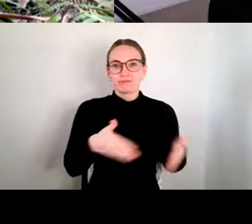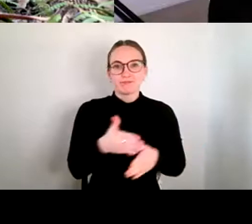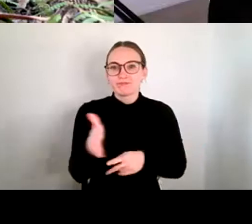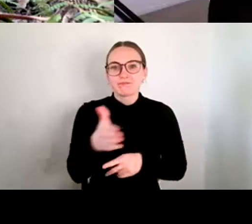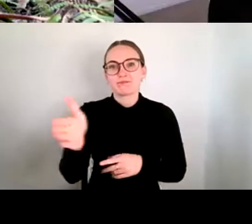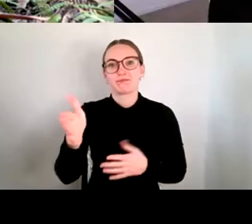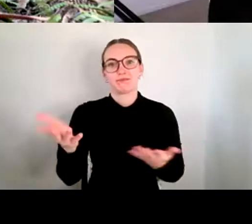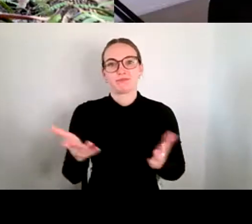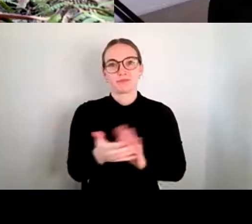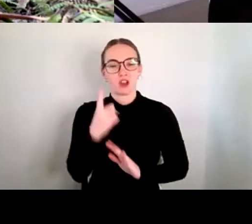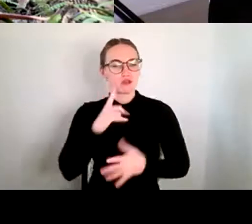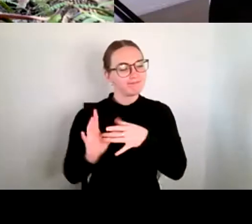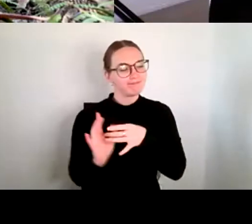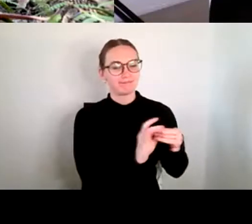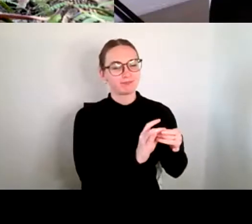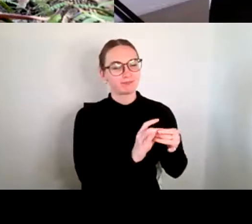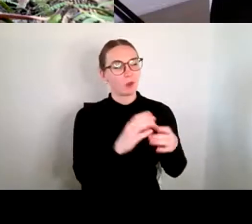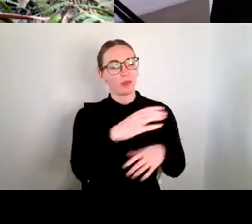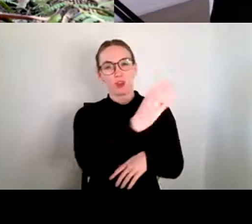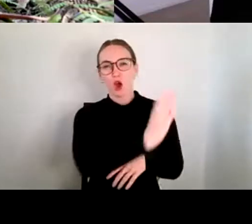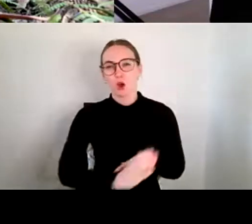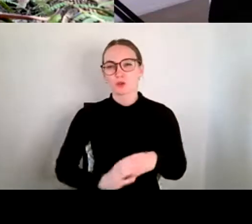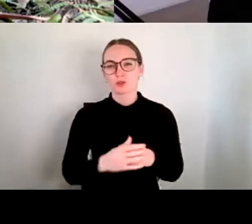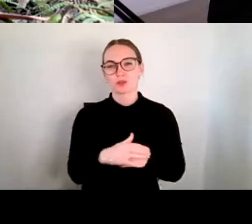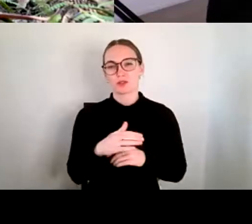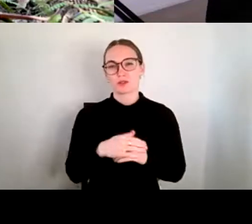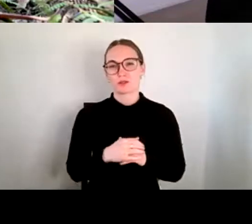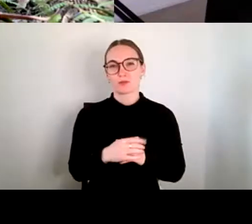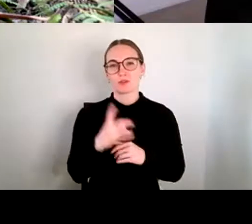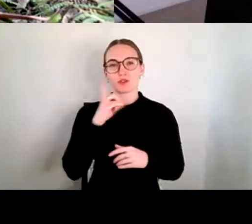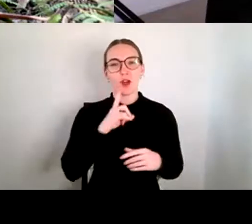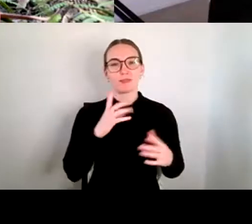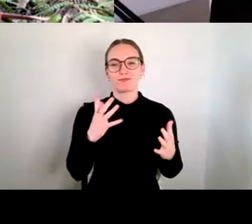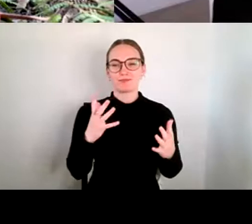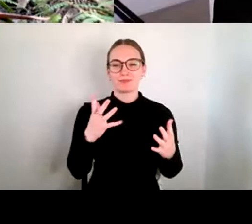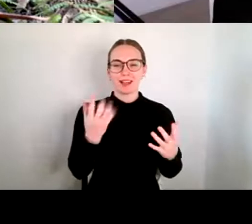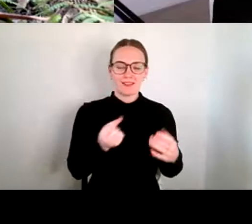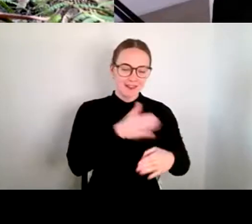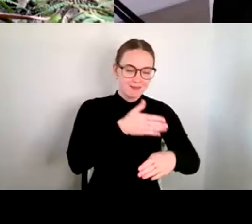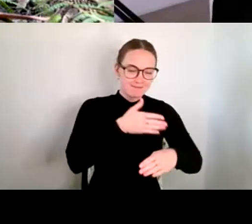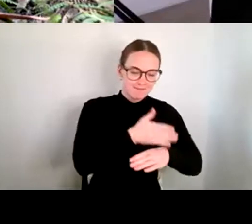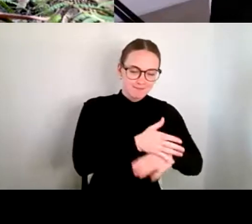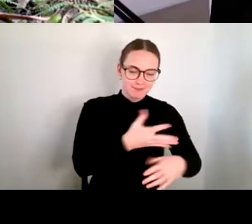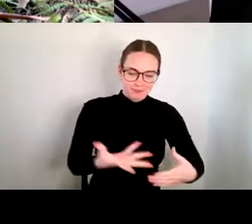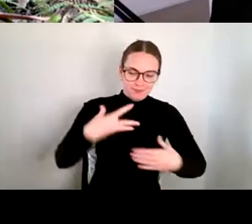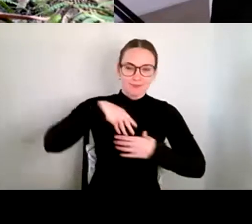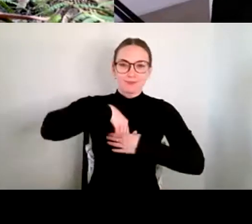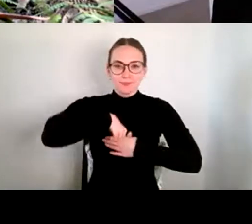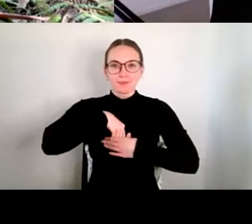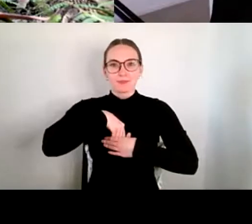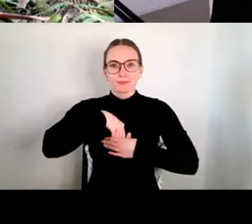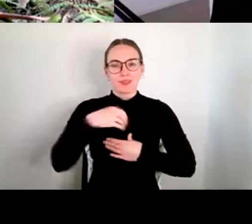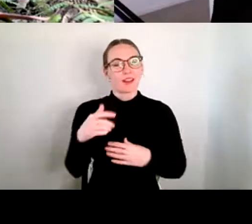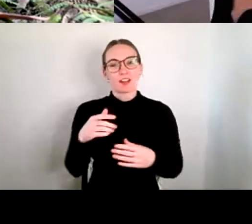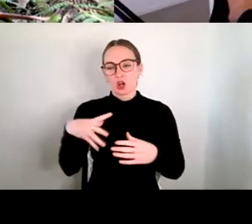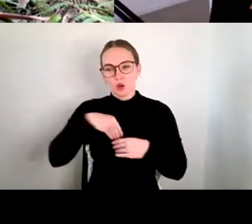to the tide lines, is a way to embed that practice within daily life. And that